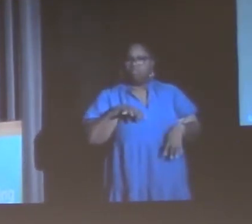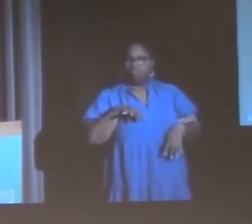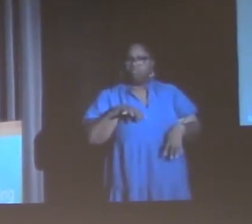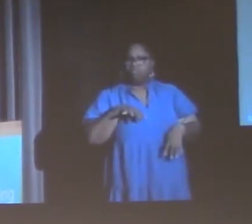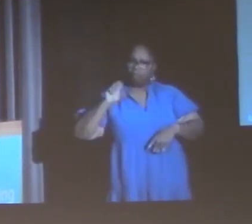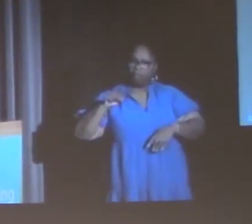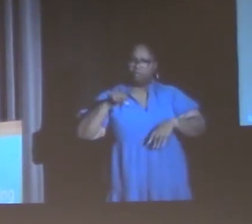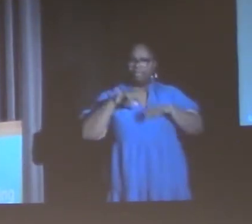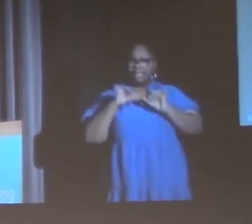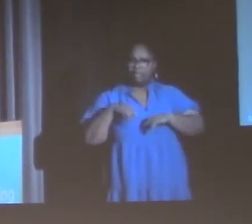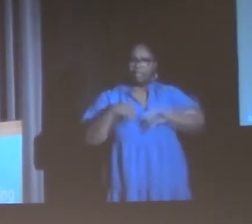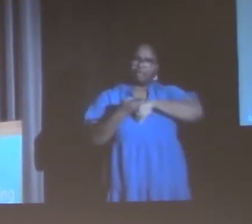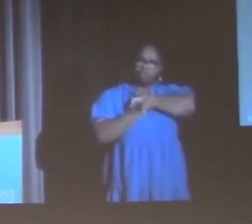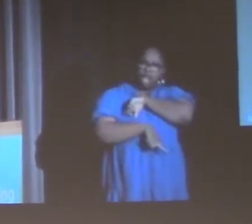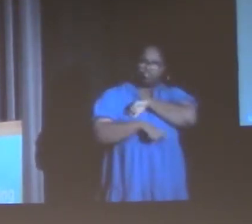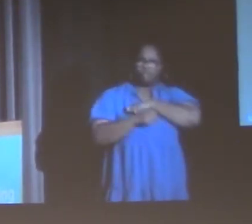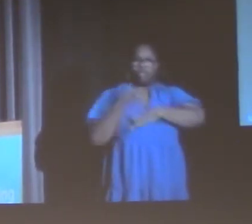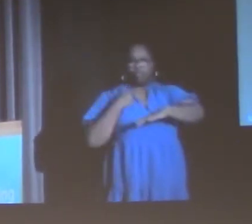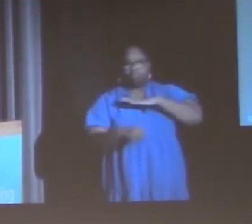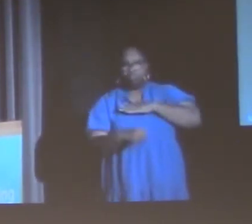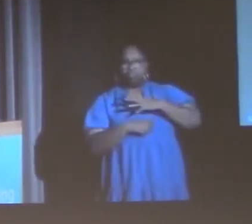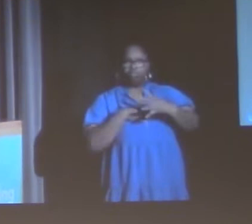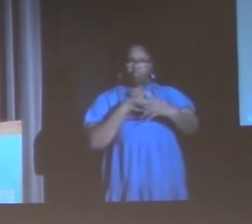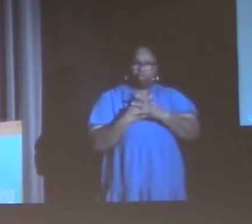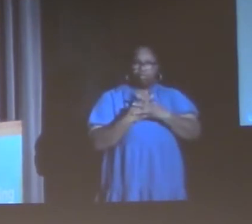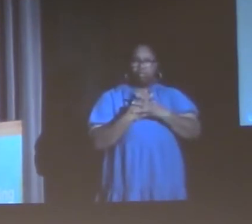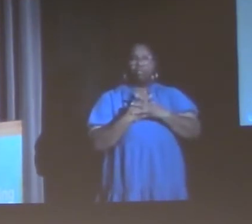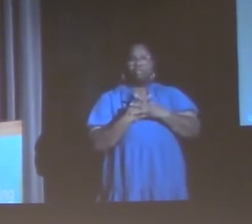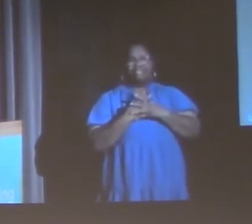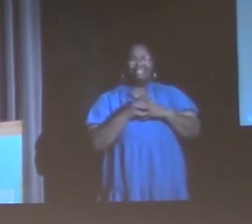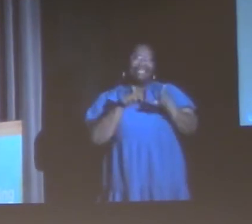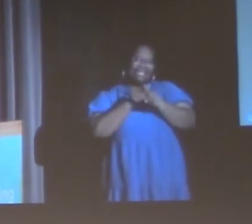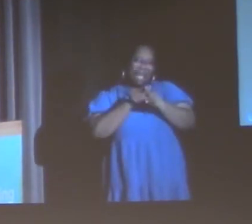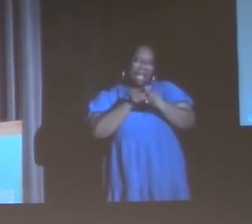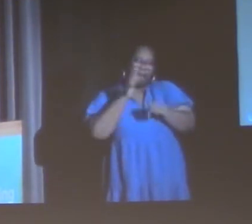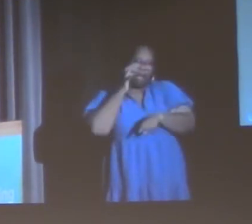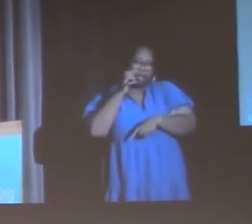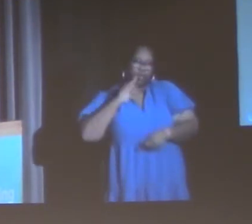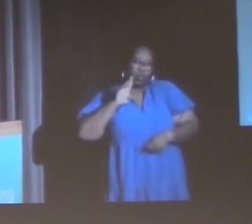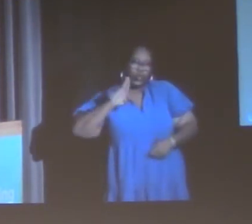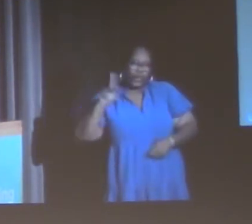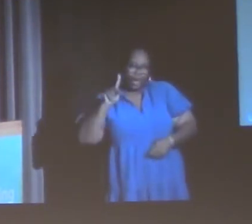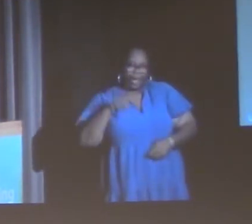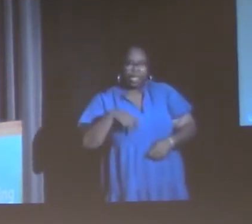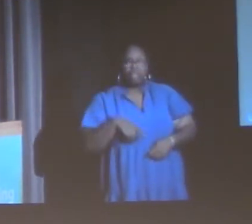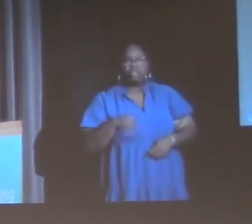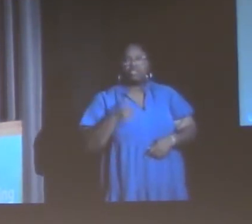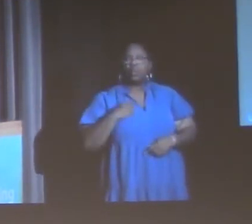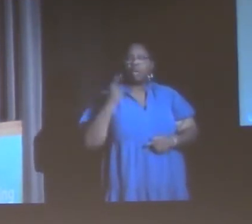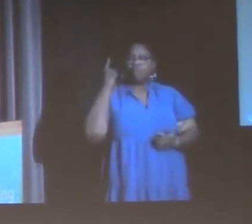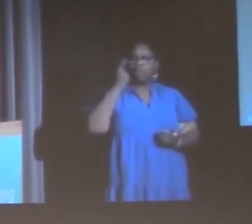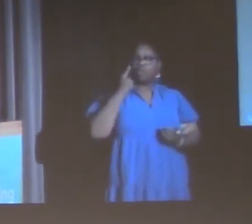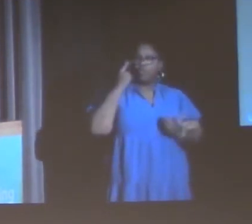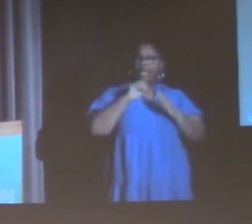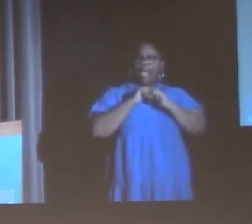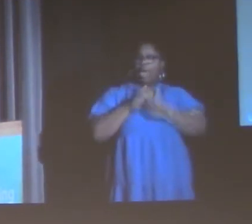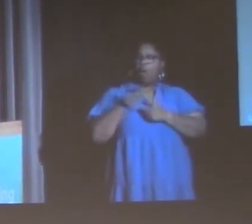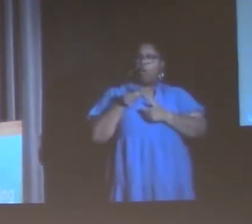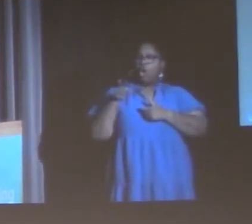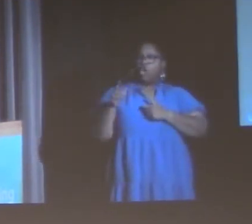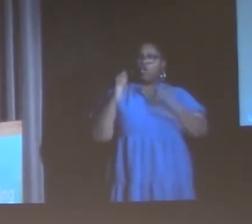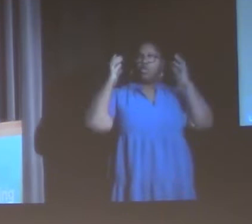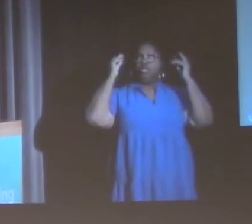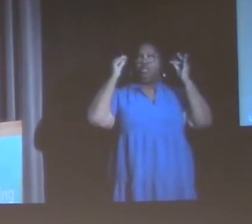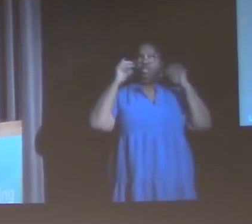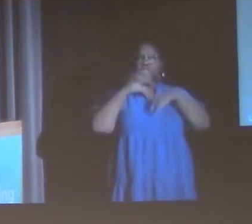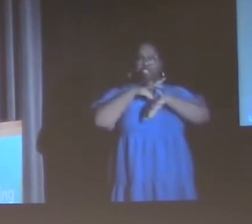and incarceration, and similarly in the UK case. So I'm thinking about how you're thinking about the geographies and